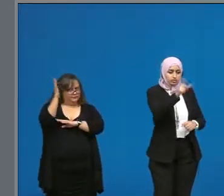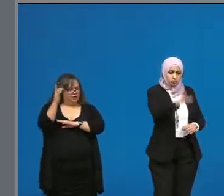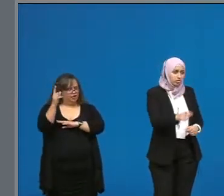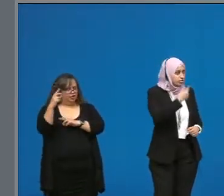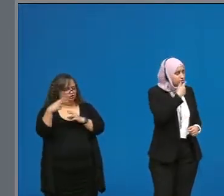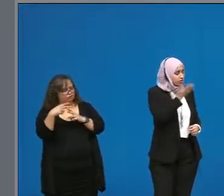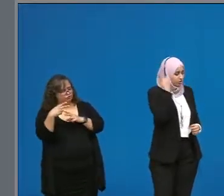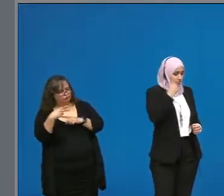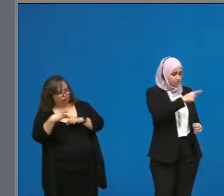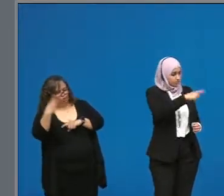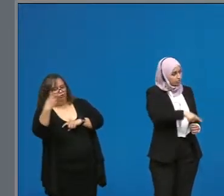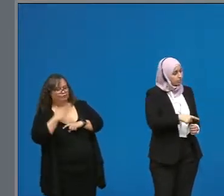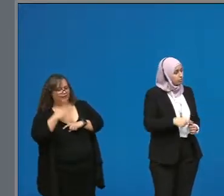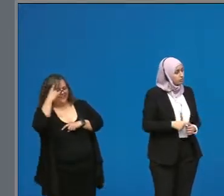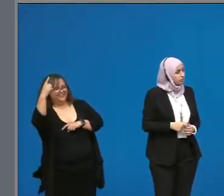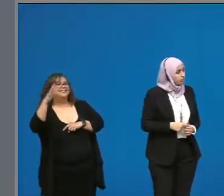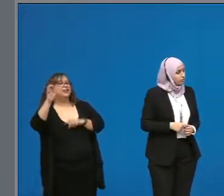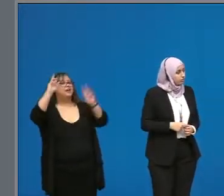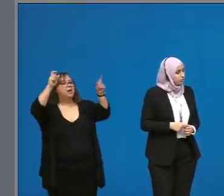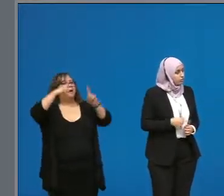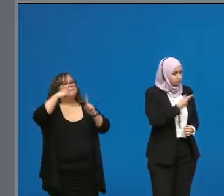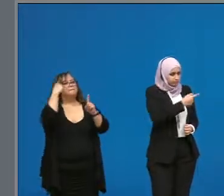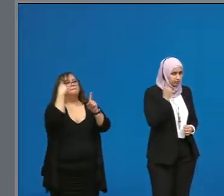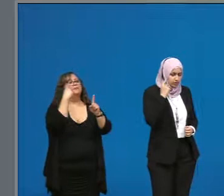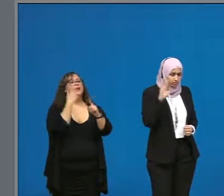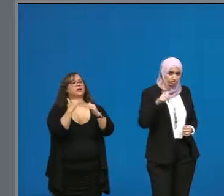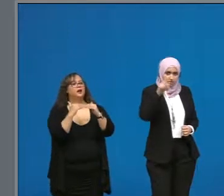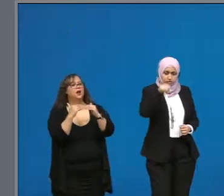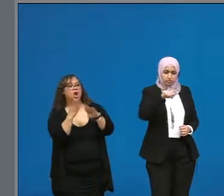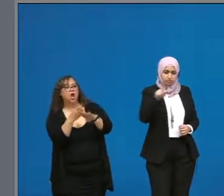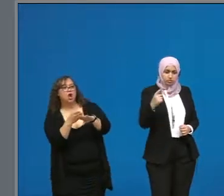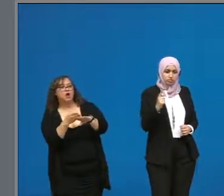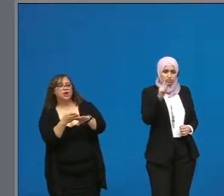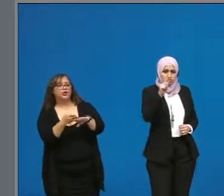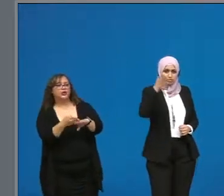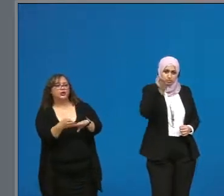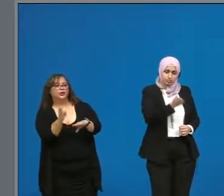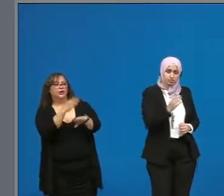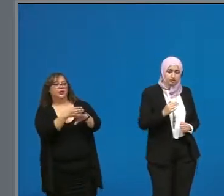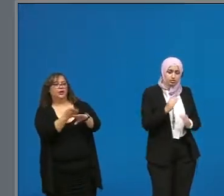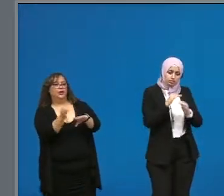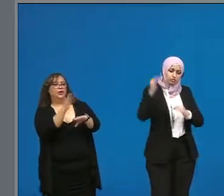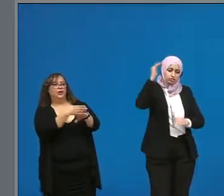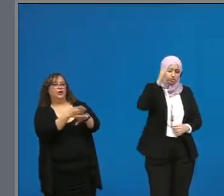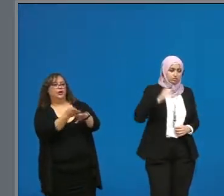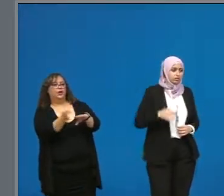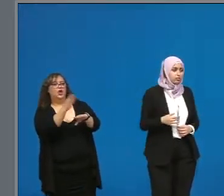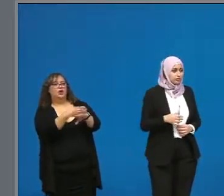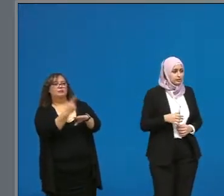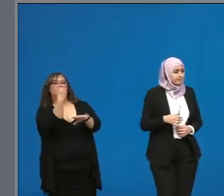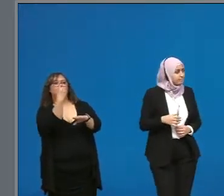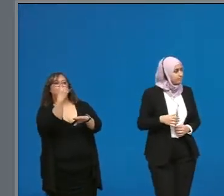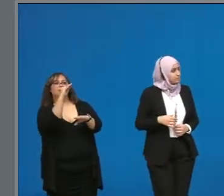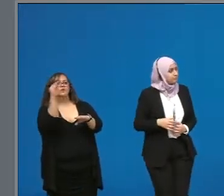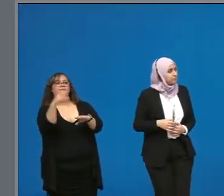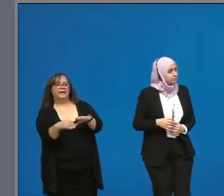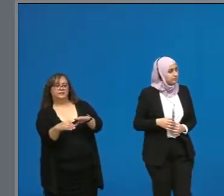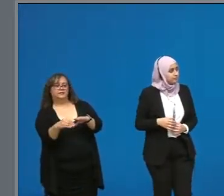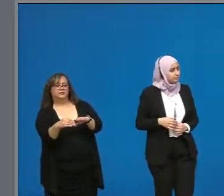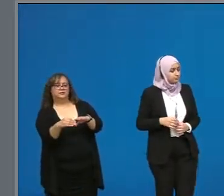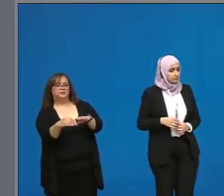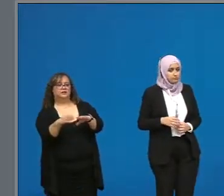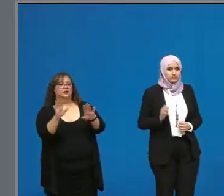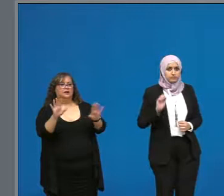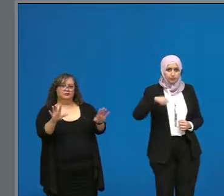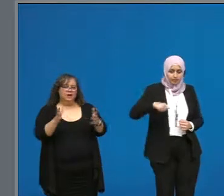that +1, that 1% change. Excellent line, and I use it all the time because I'm a great believer in that.